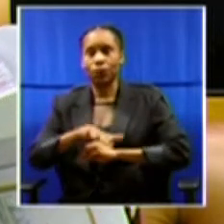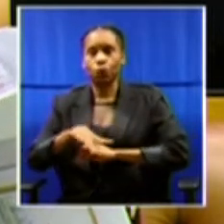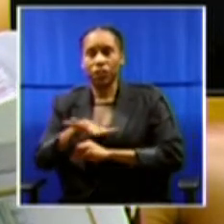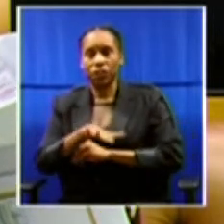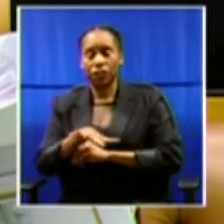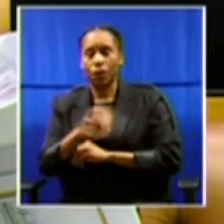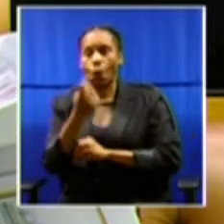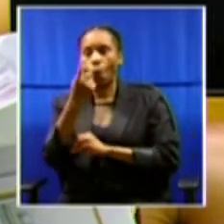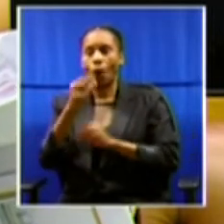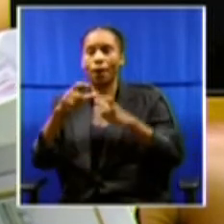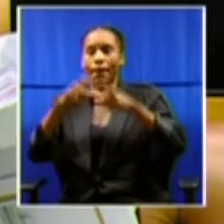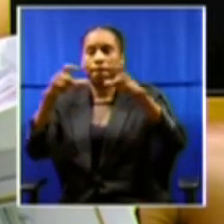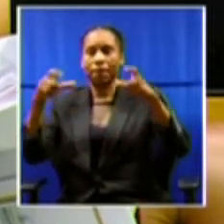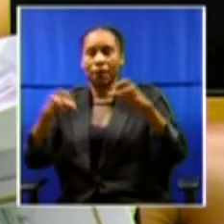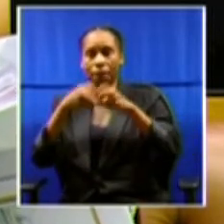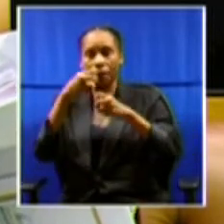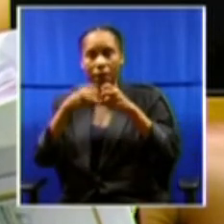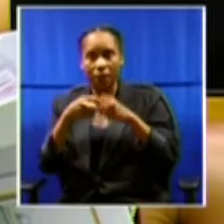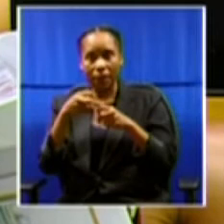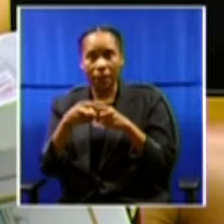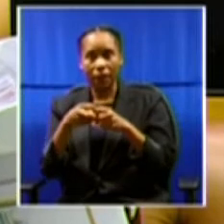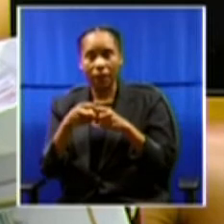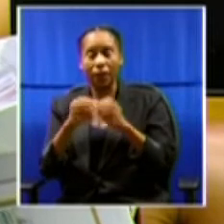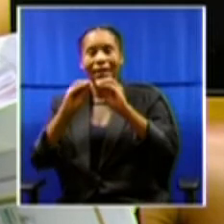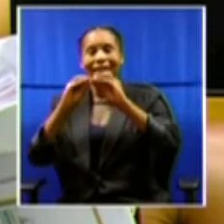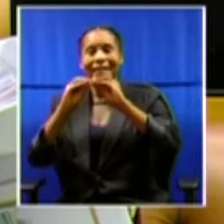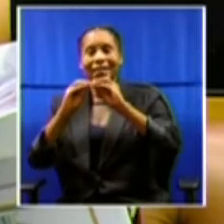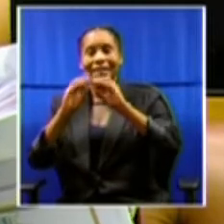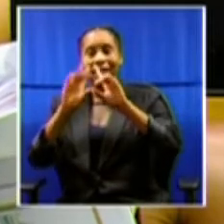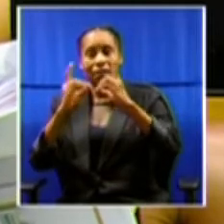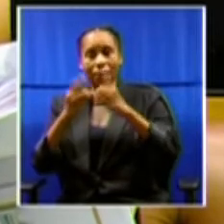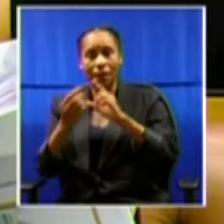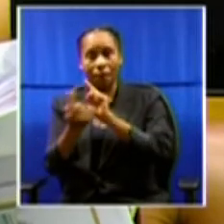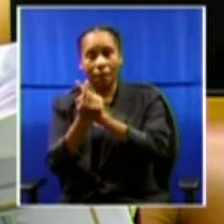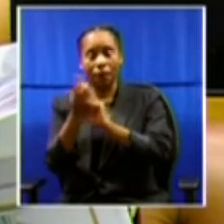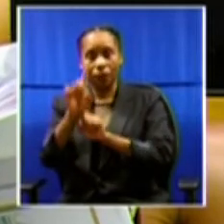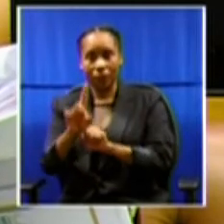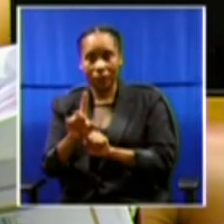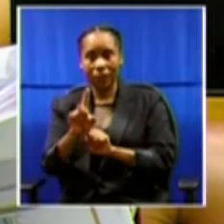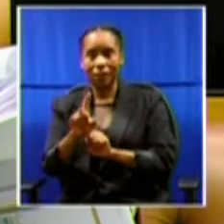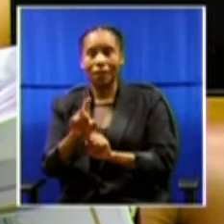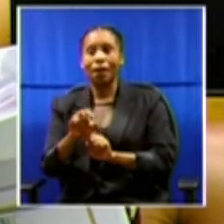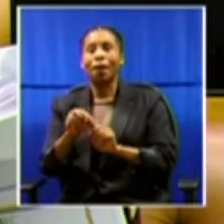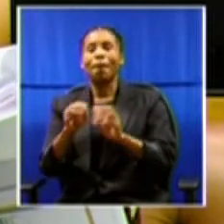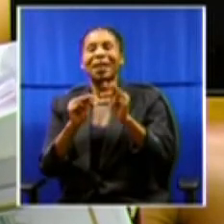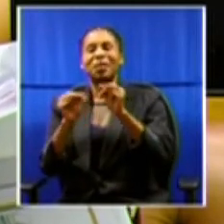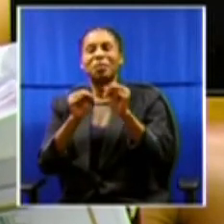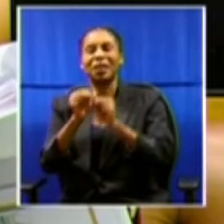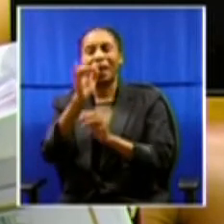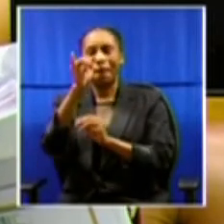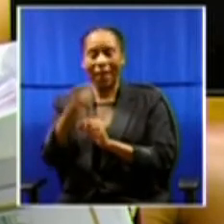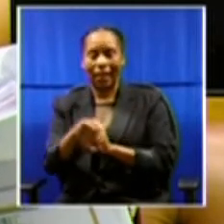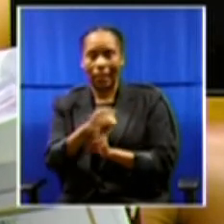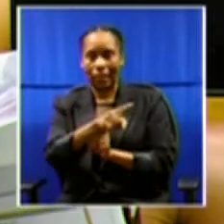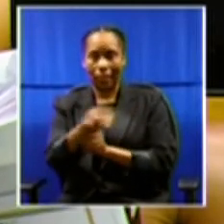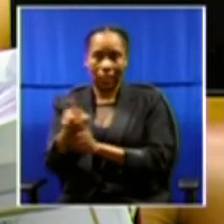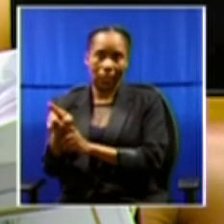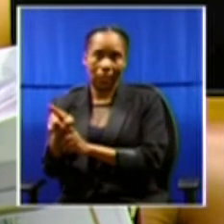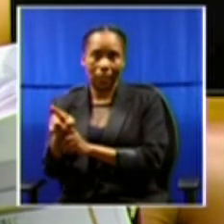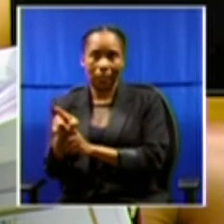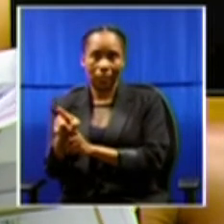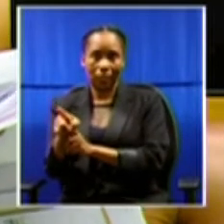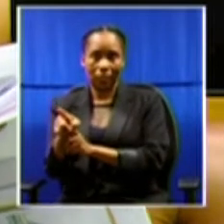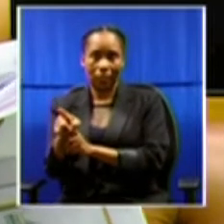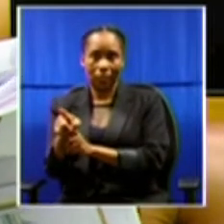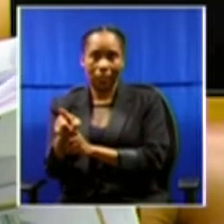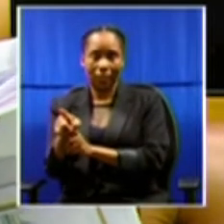major problem that the department has faced has been a poor management of the contracts. There have